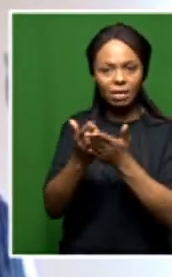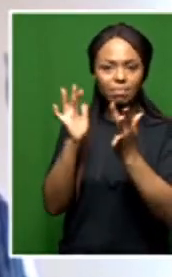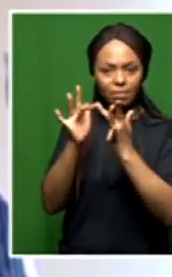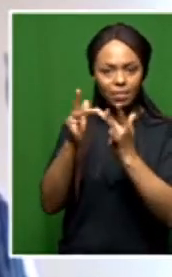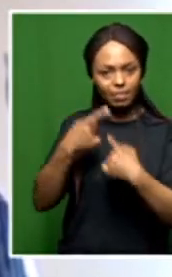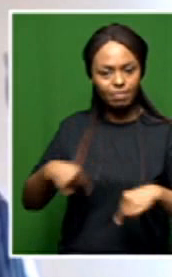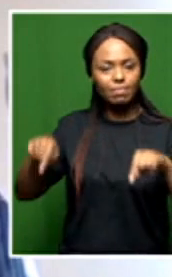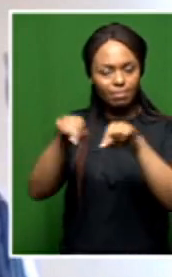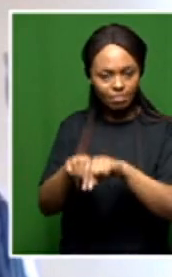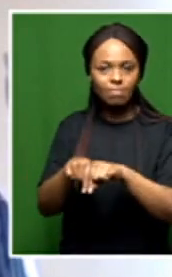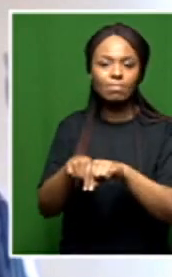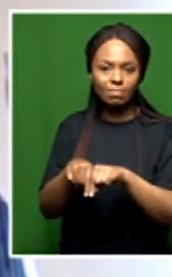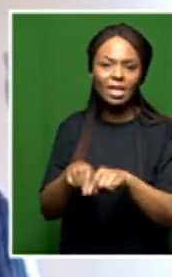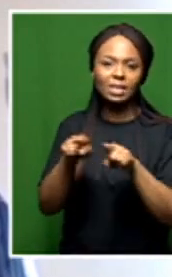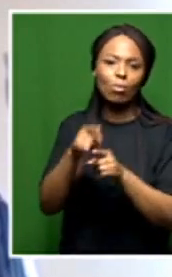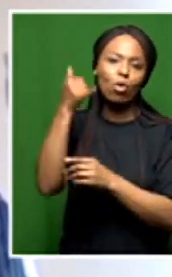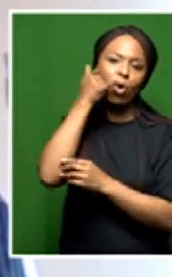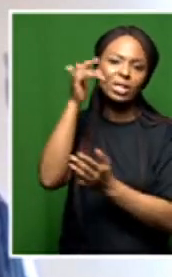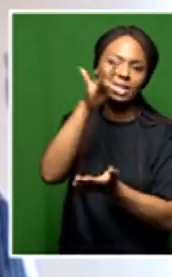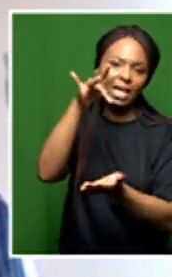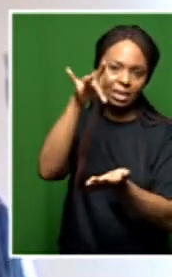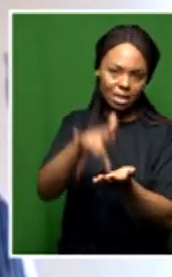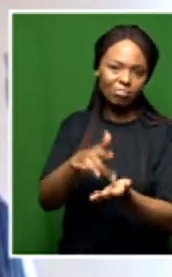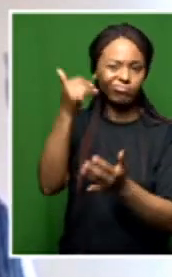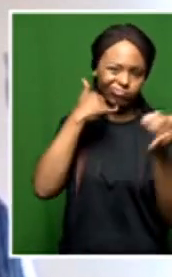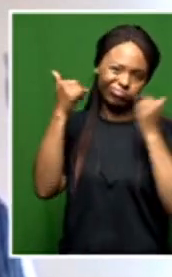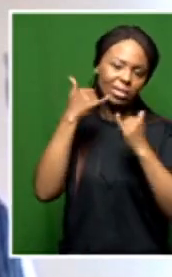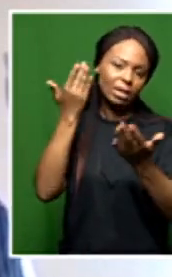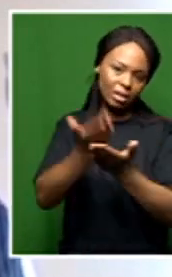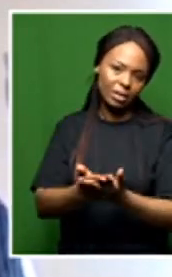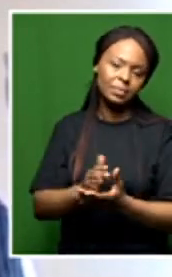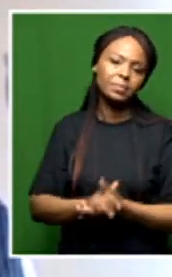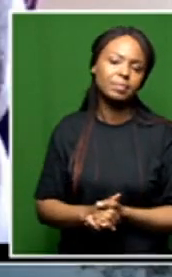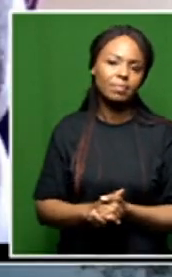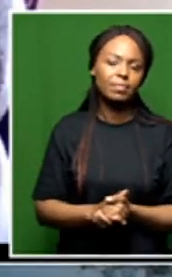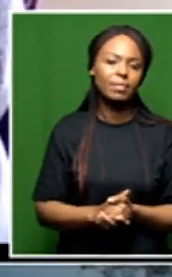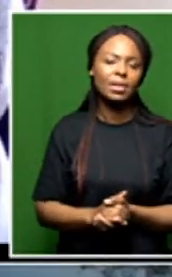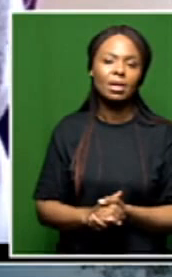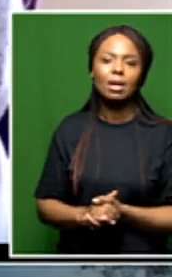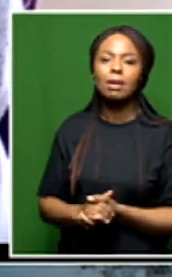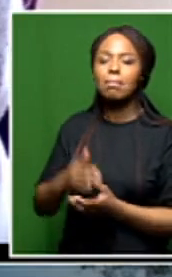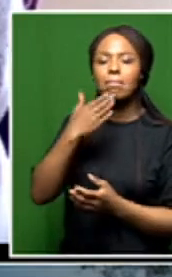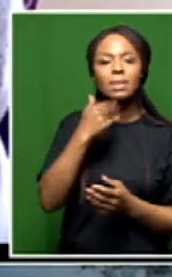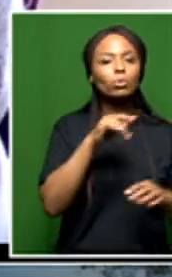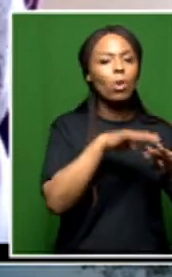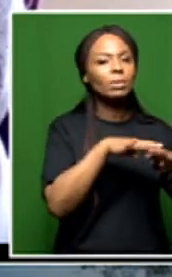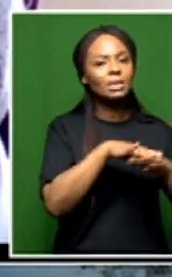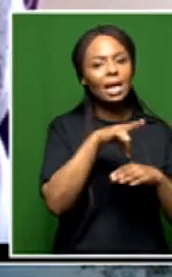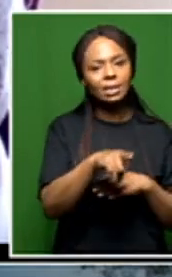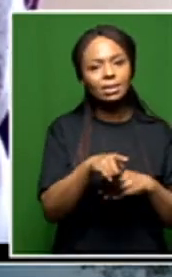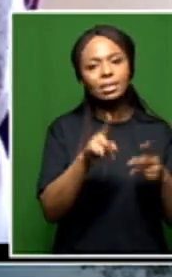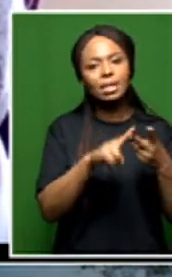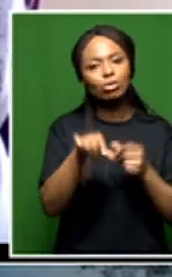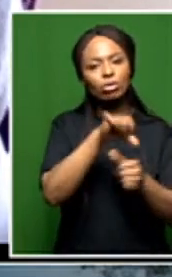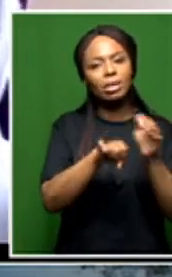we're also available in our call center, which you can also access through our website. Please do share the website and as well as those social media